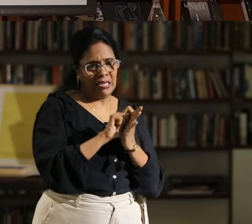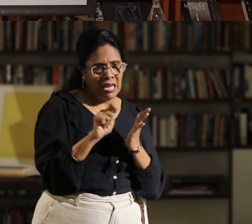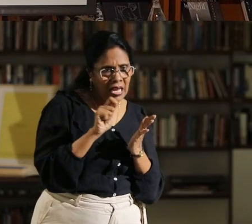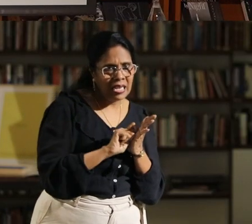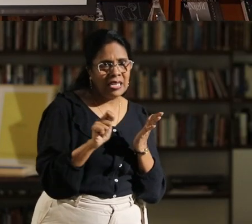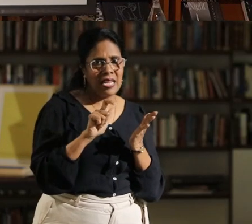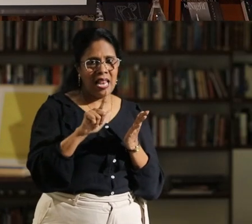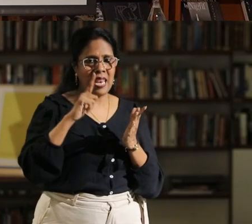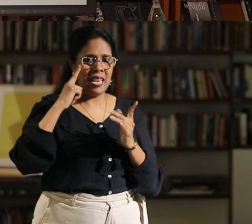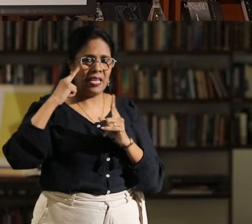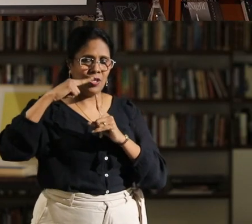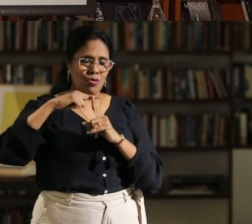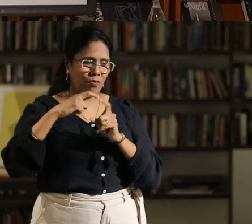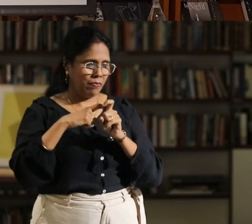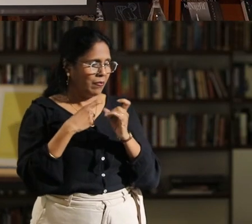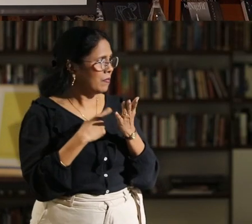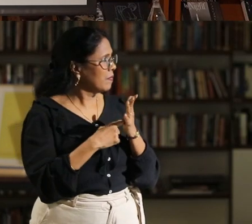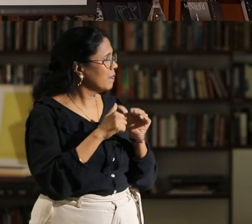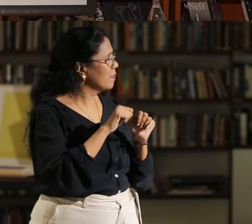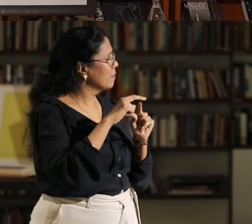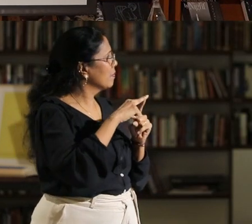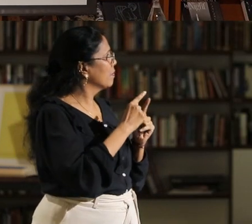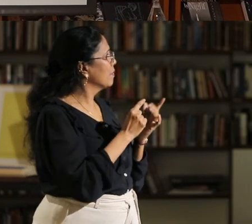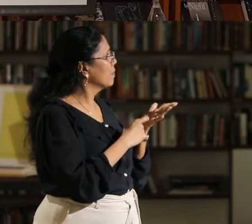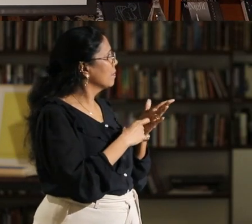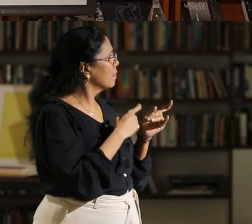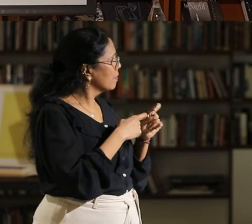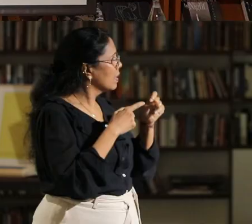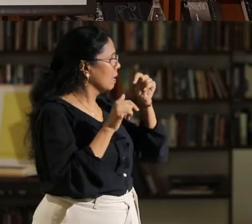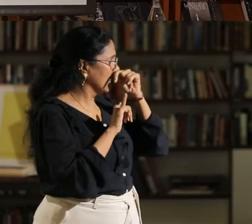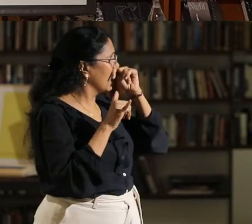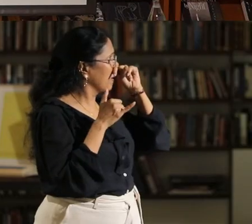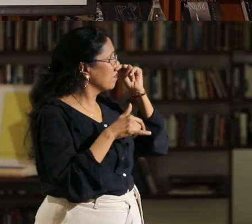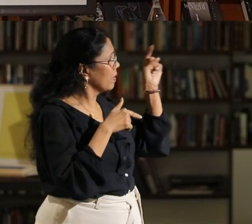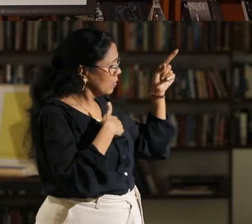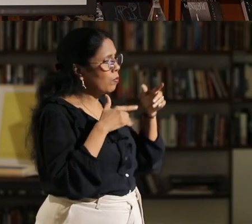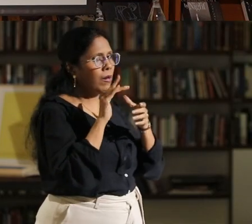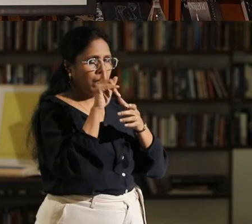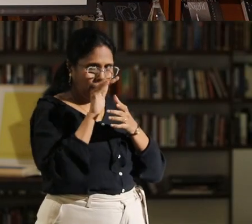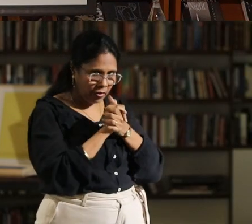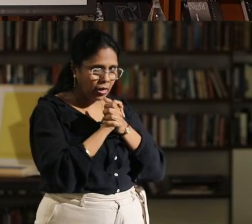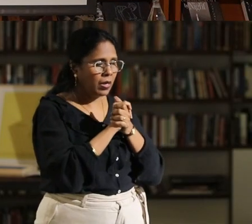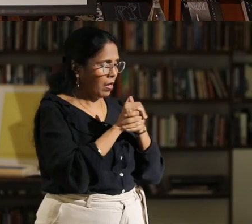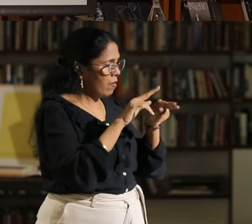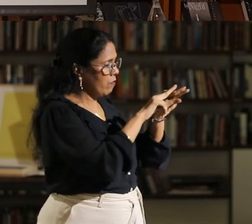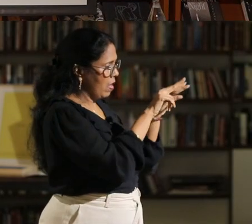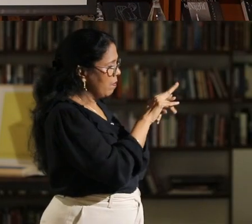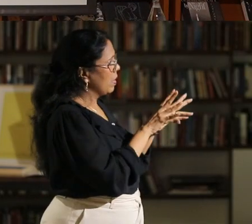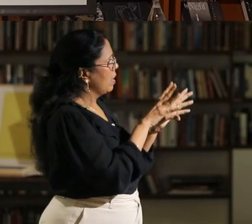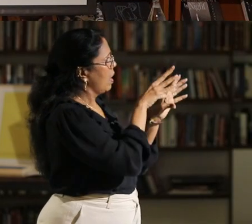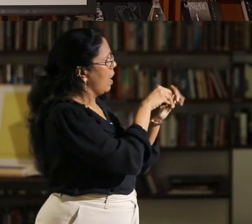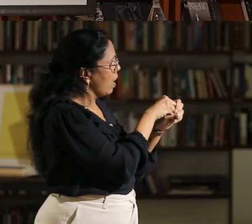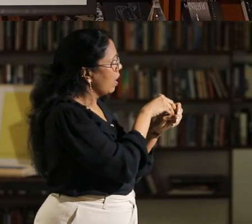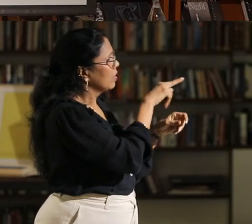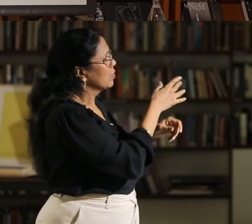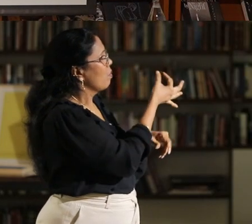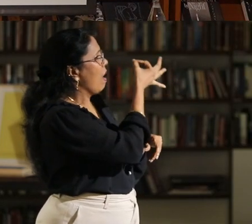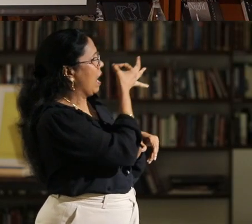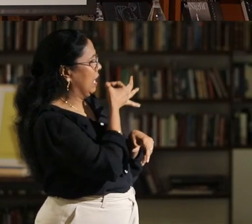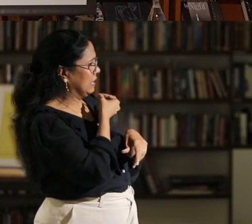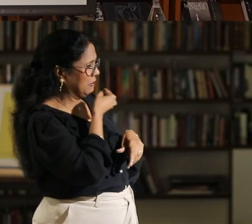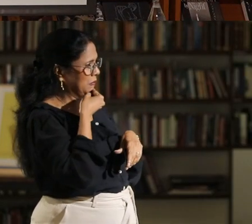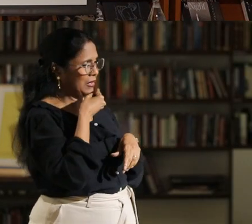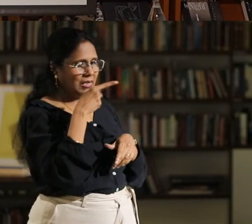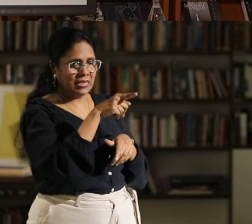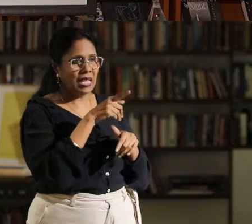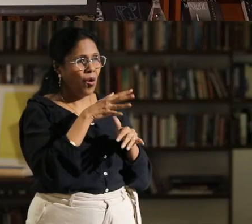and Cultural History Archive, which a friend of mine belonged to this family, and she had asked if I could